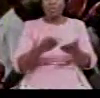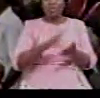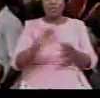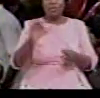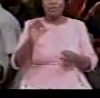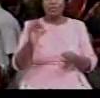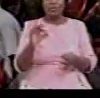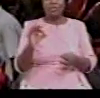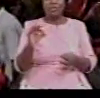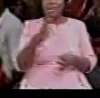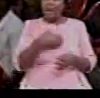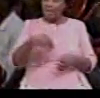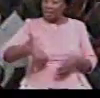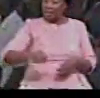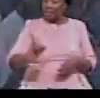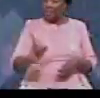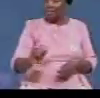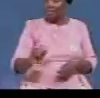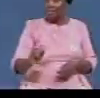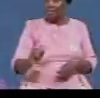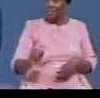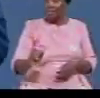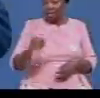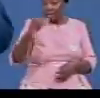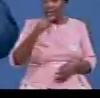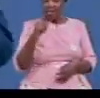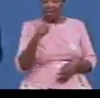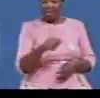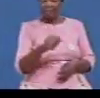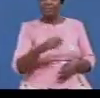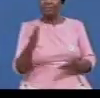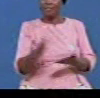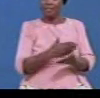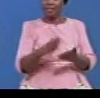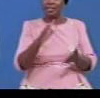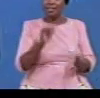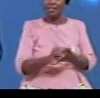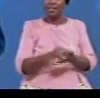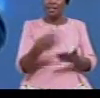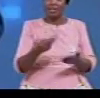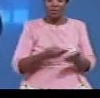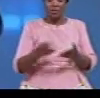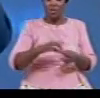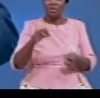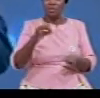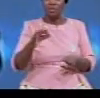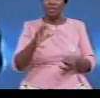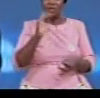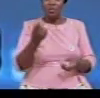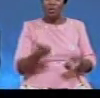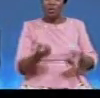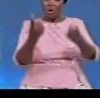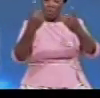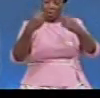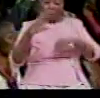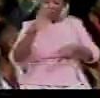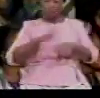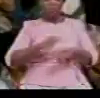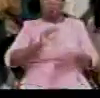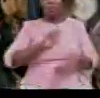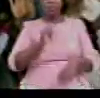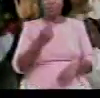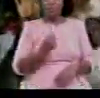And yet he sang that the Holy Spirit will rest upon us.